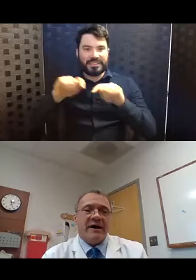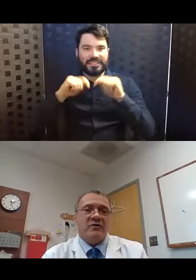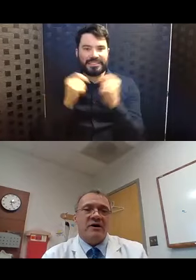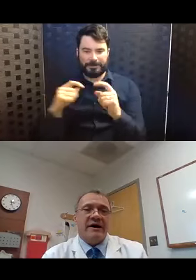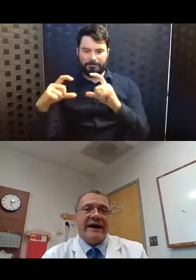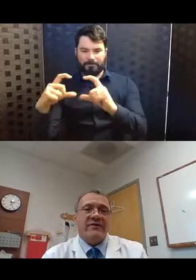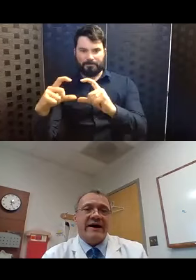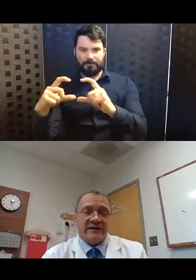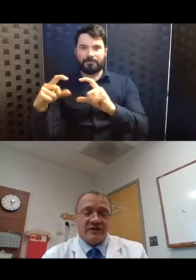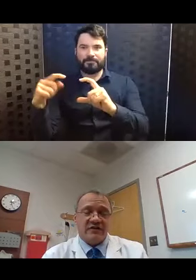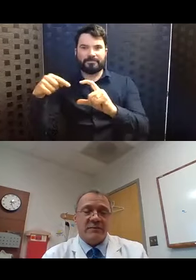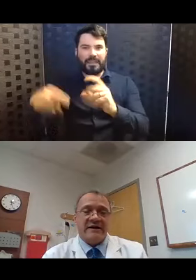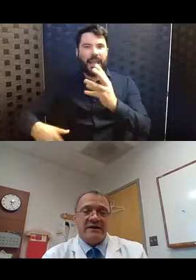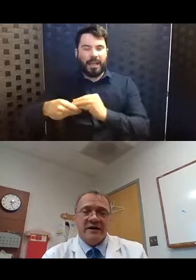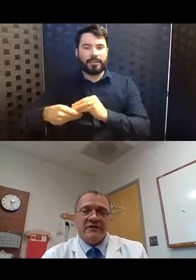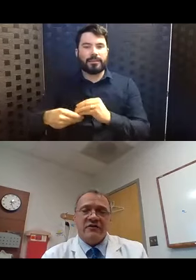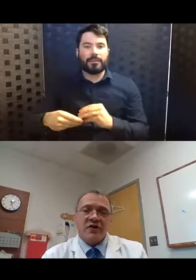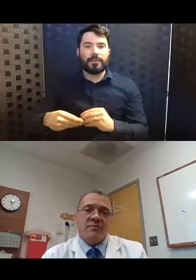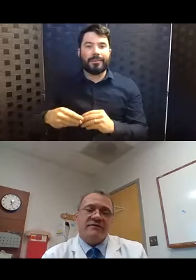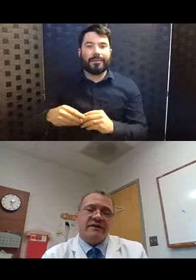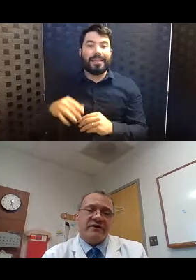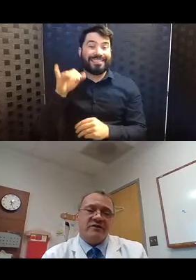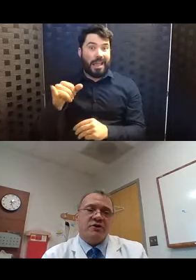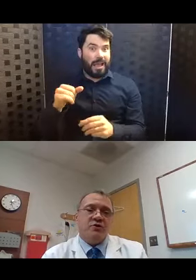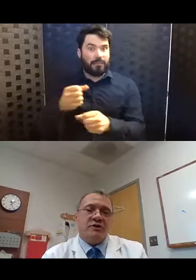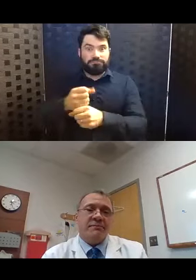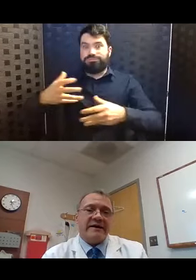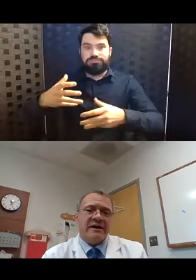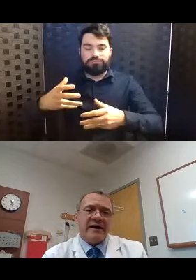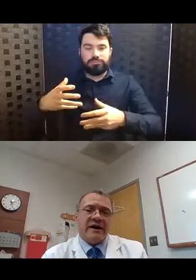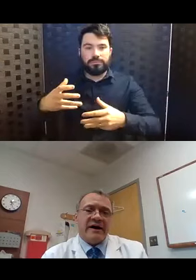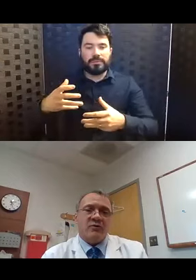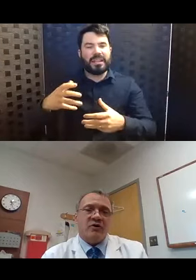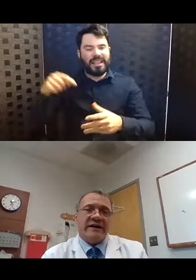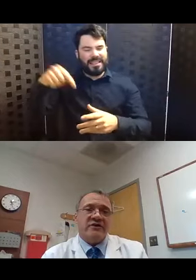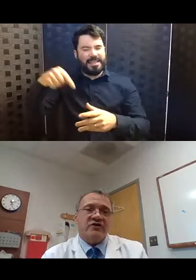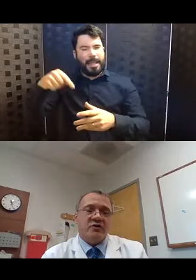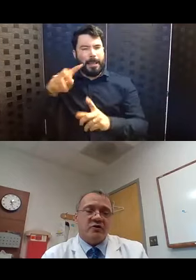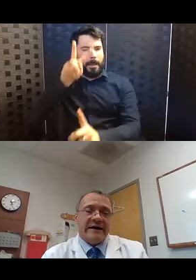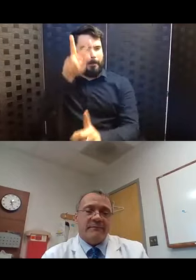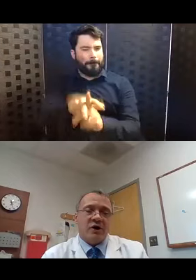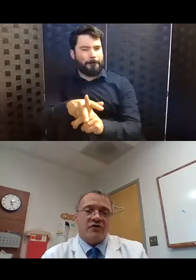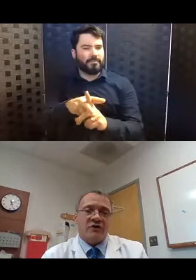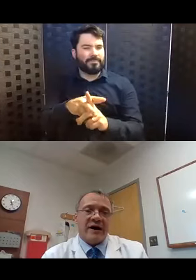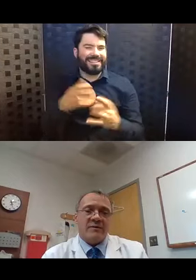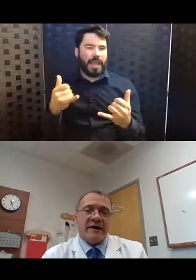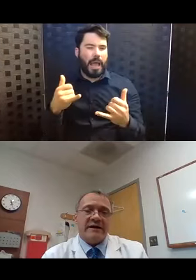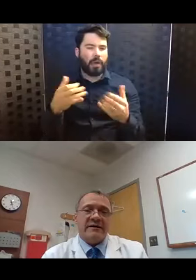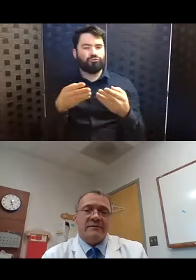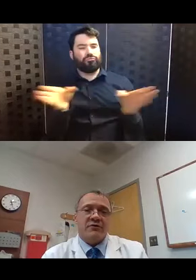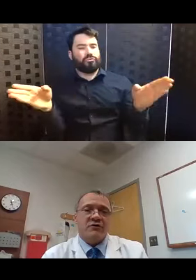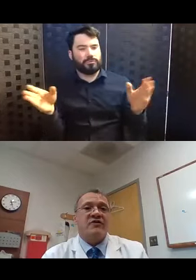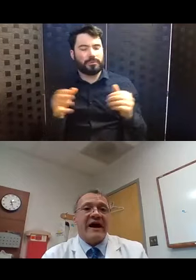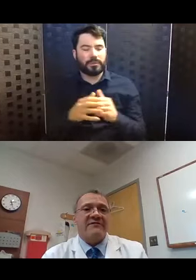bit about how that is expanded. The scope of this has ballooned a bit, and it will get into also how we